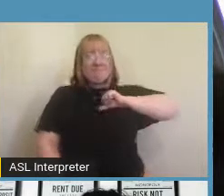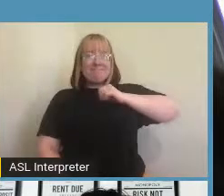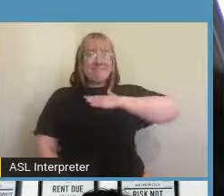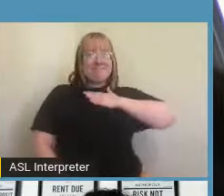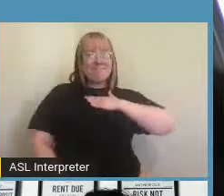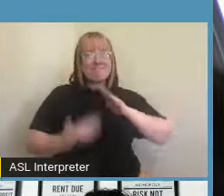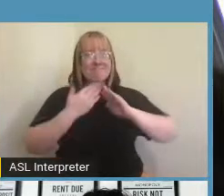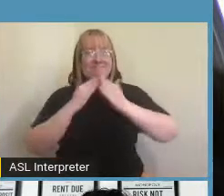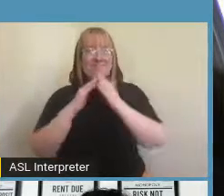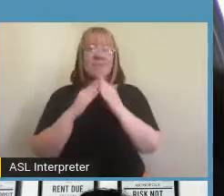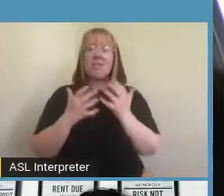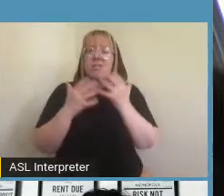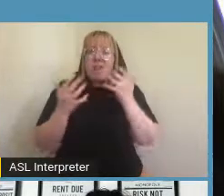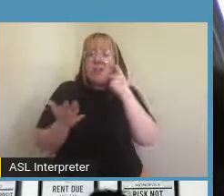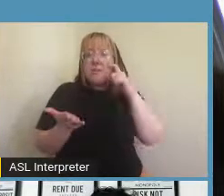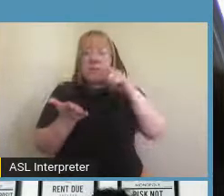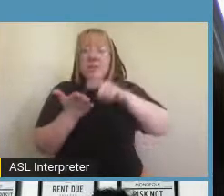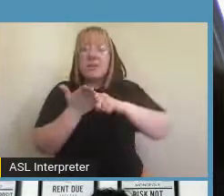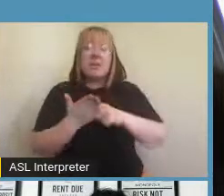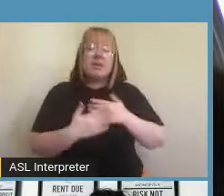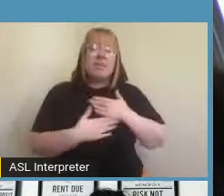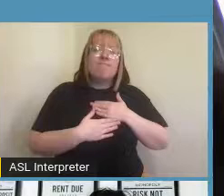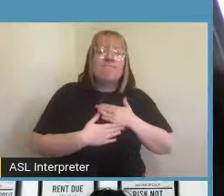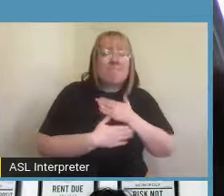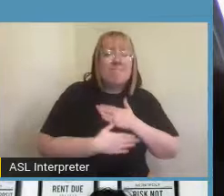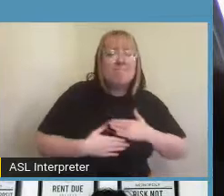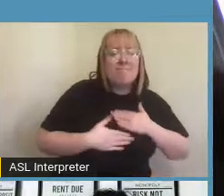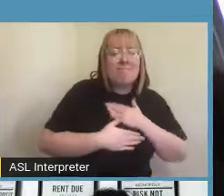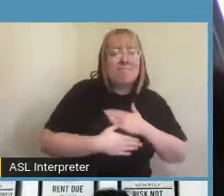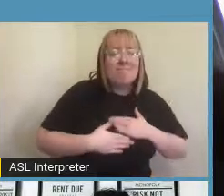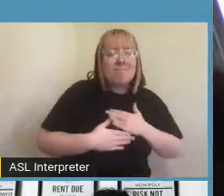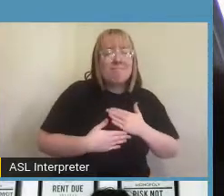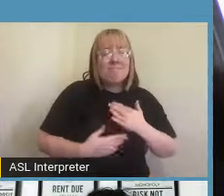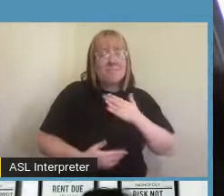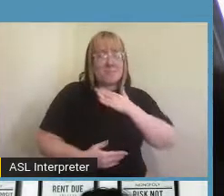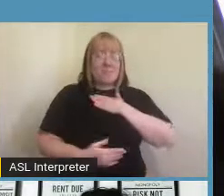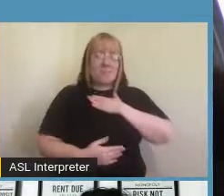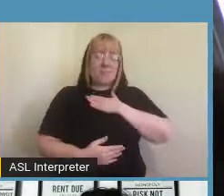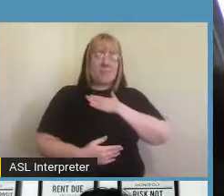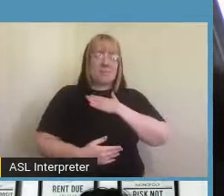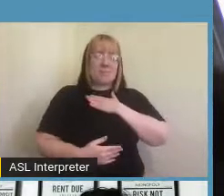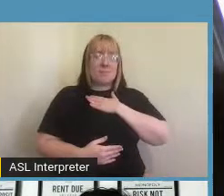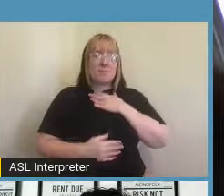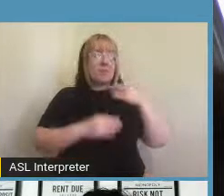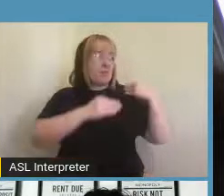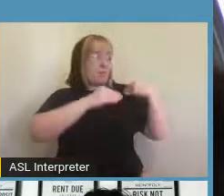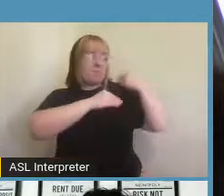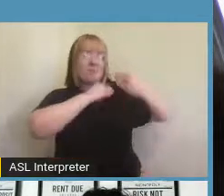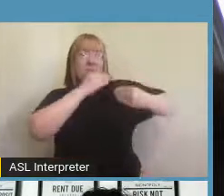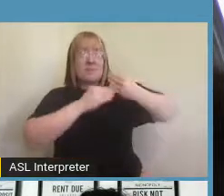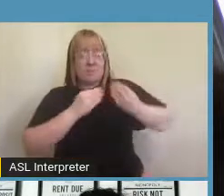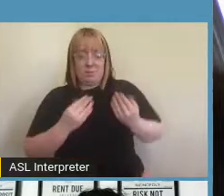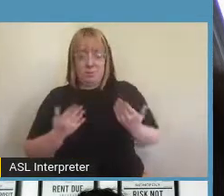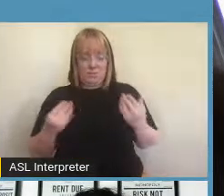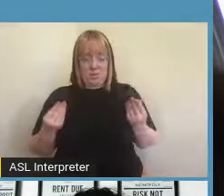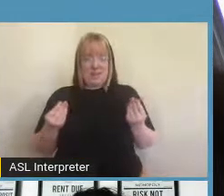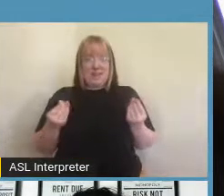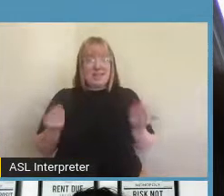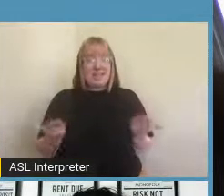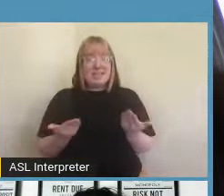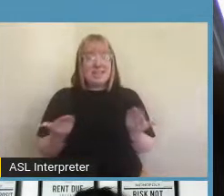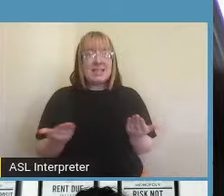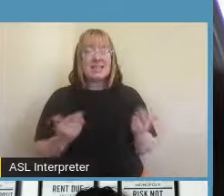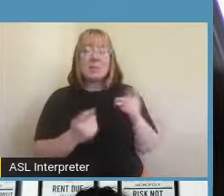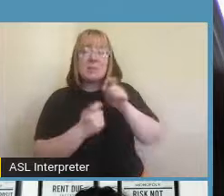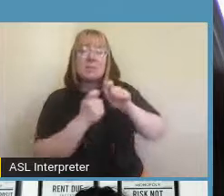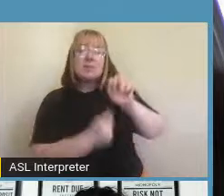lot of acknowledgement and gratitude to the ancestral lands here that are the Ojibwa,